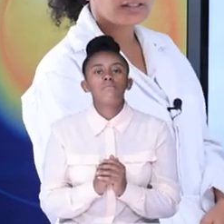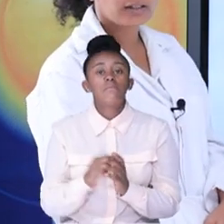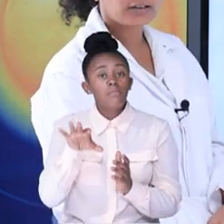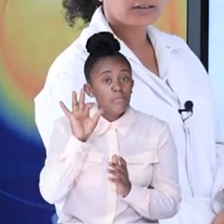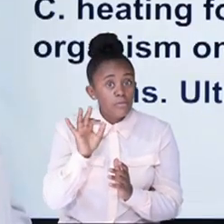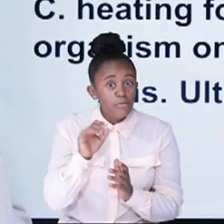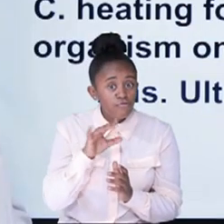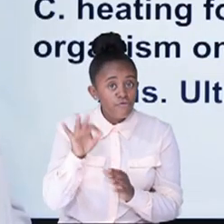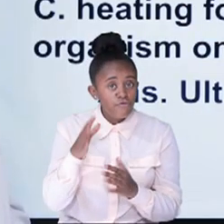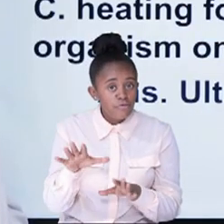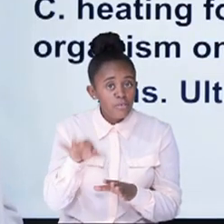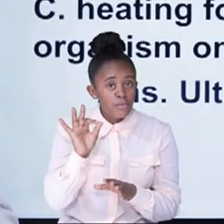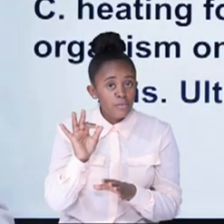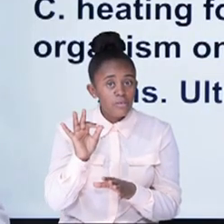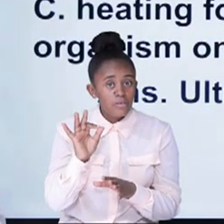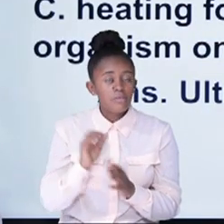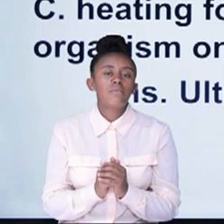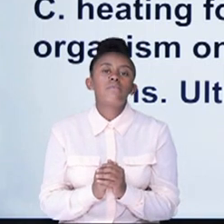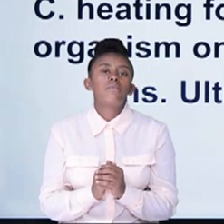you got the answer?